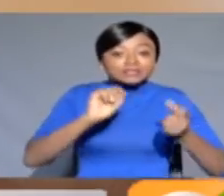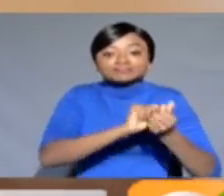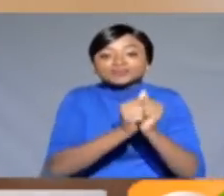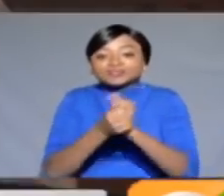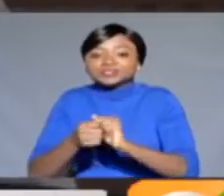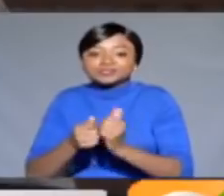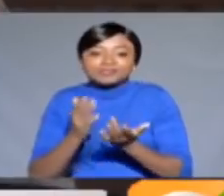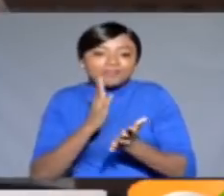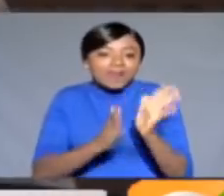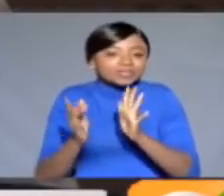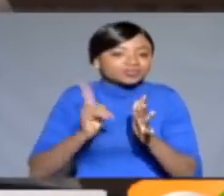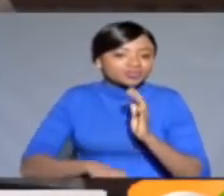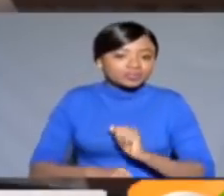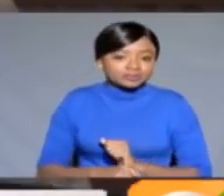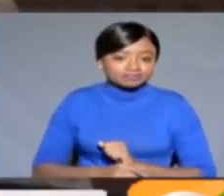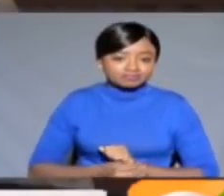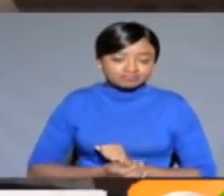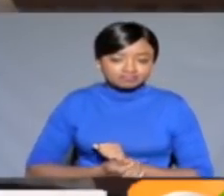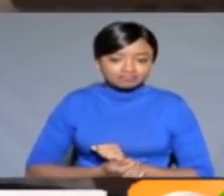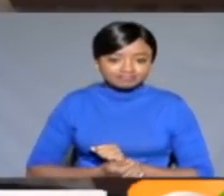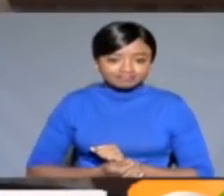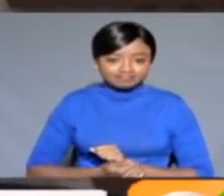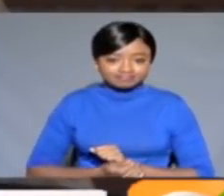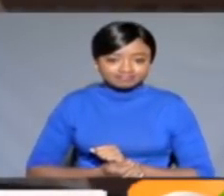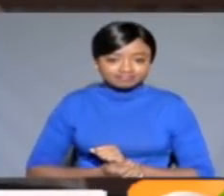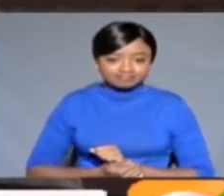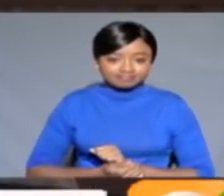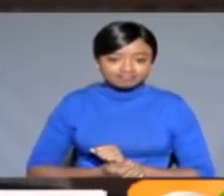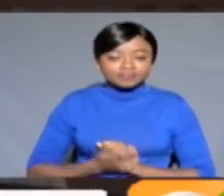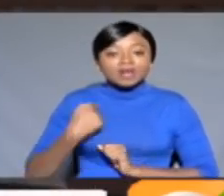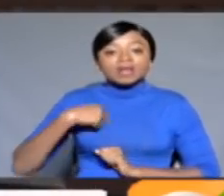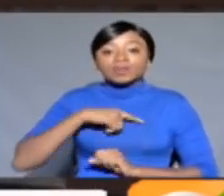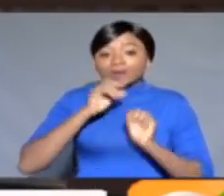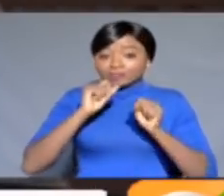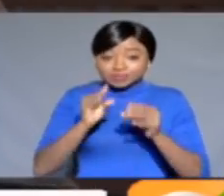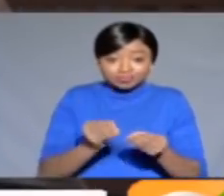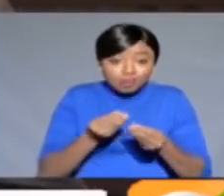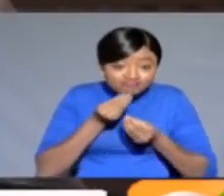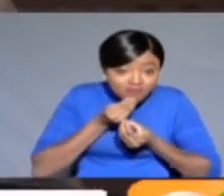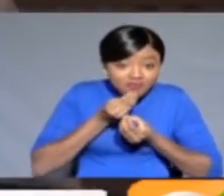soon. We will be giving the way forward,